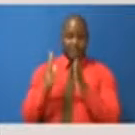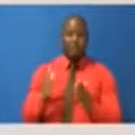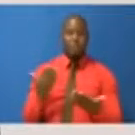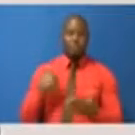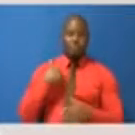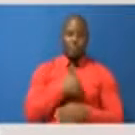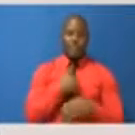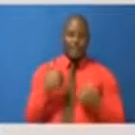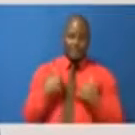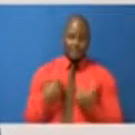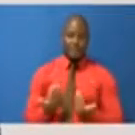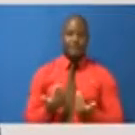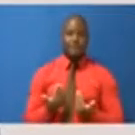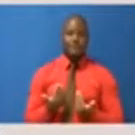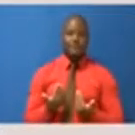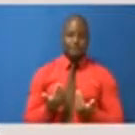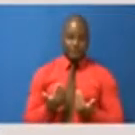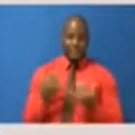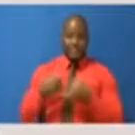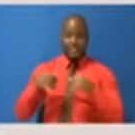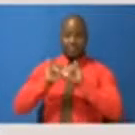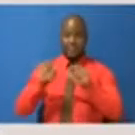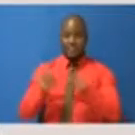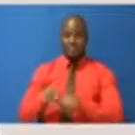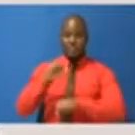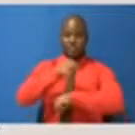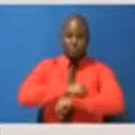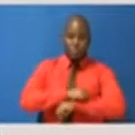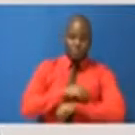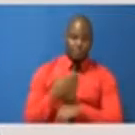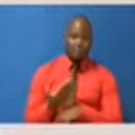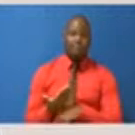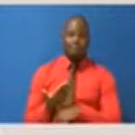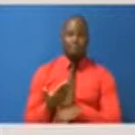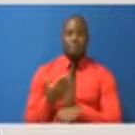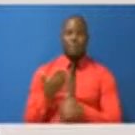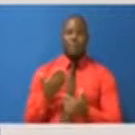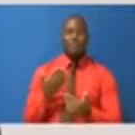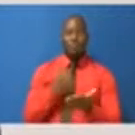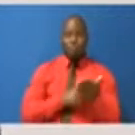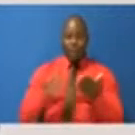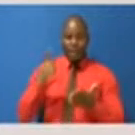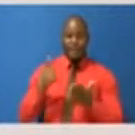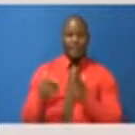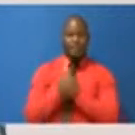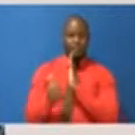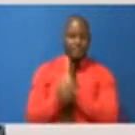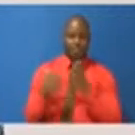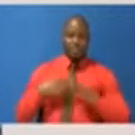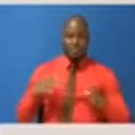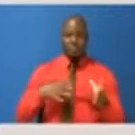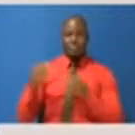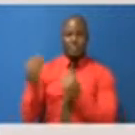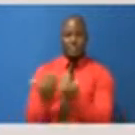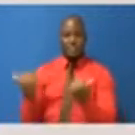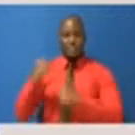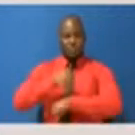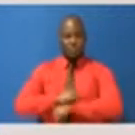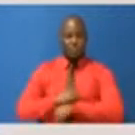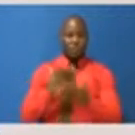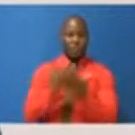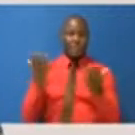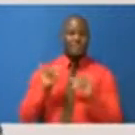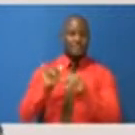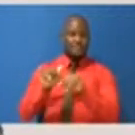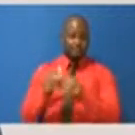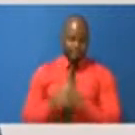and if we had institutions like schools that are properly equipped and people take their kids to school where they